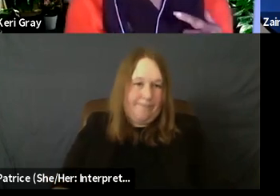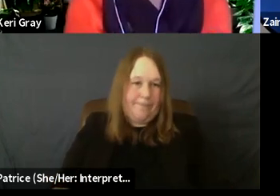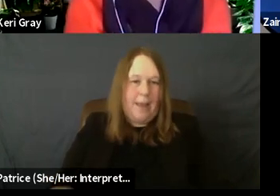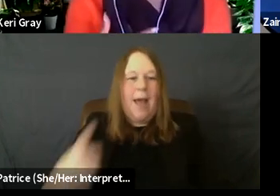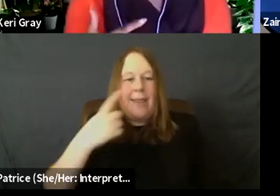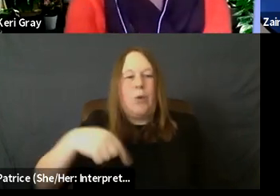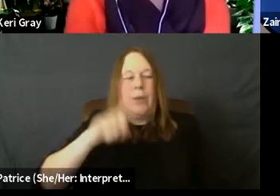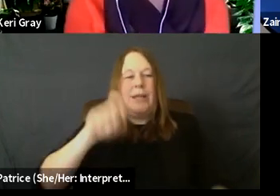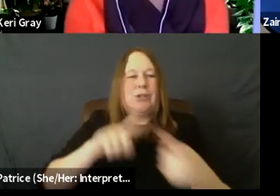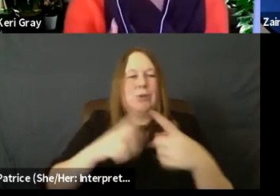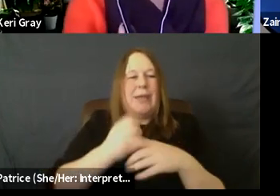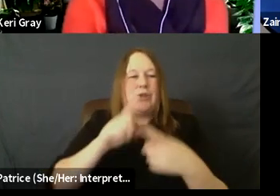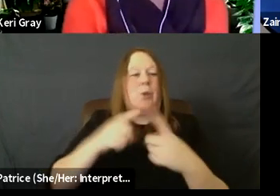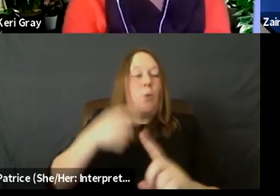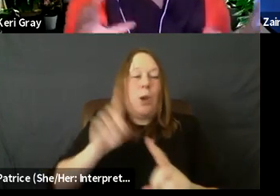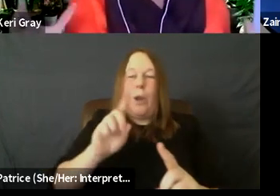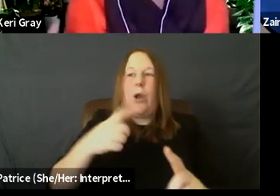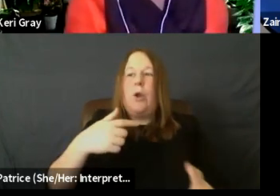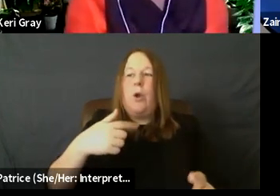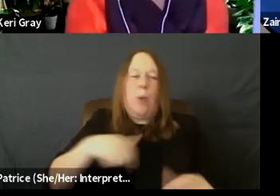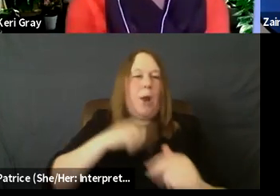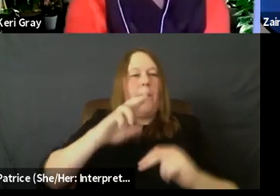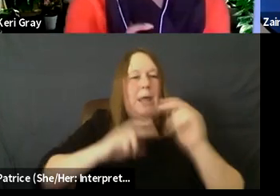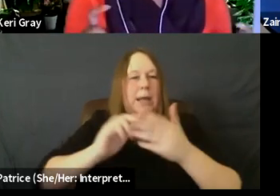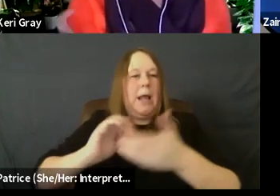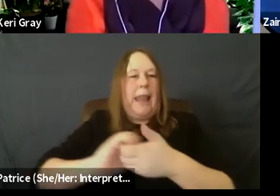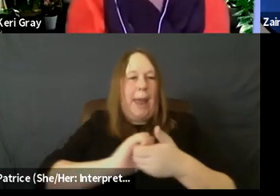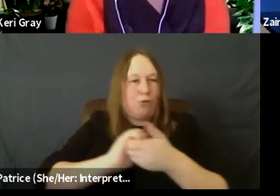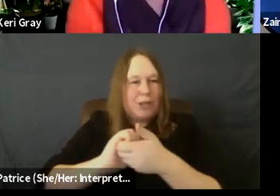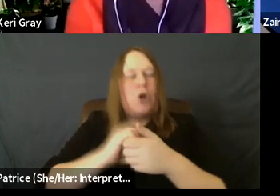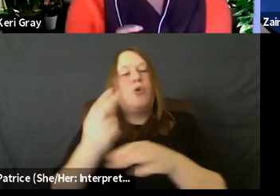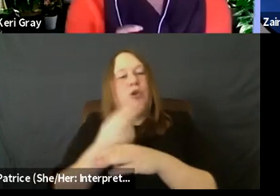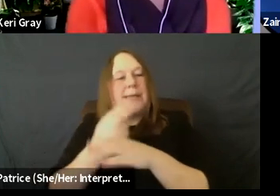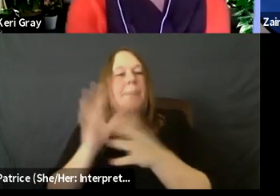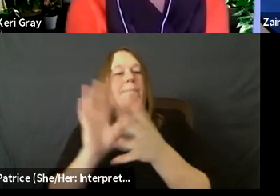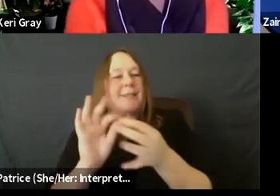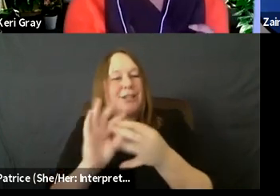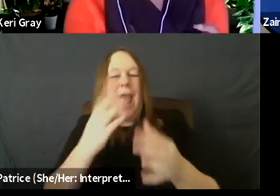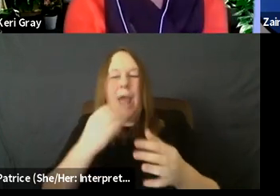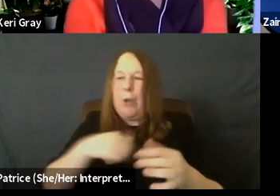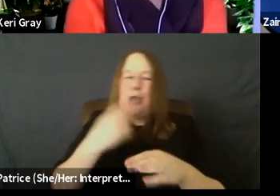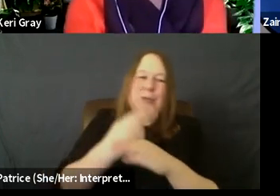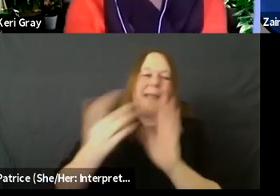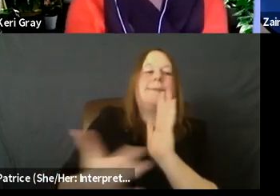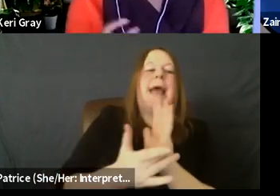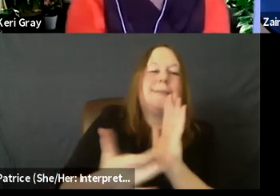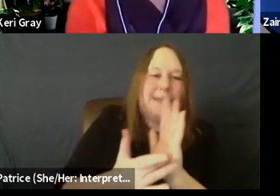think we need to get to the point where we're building collaboration, we're using messaging, and we're using techniques